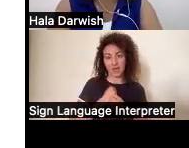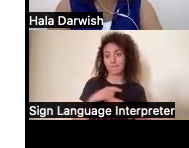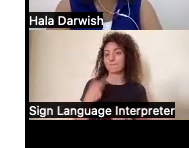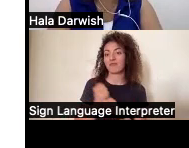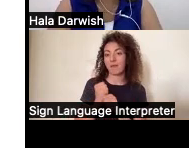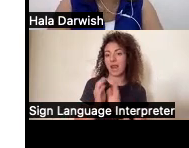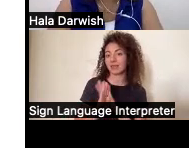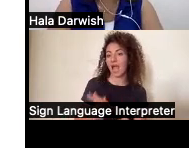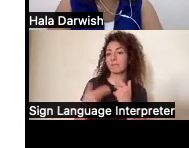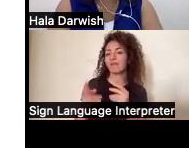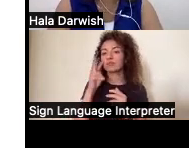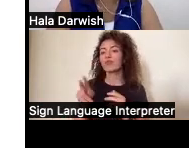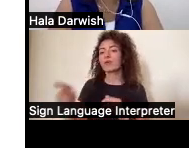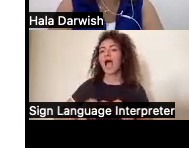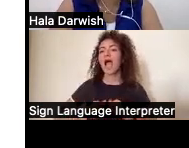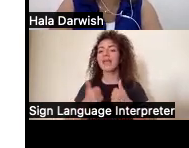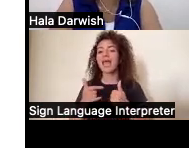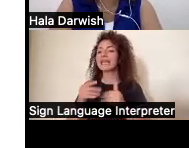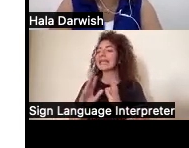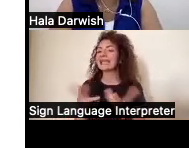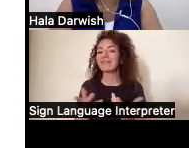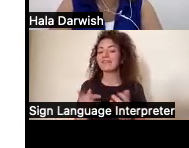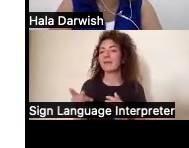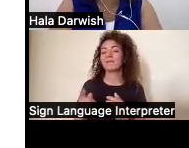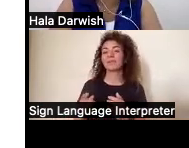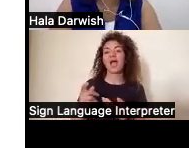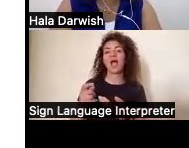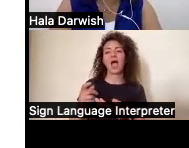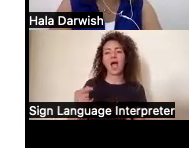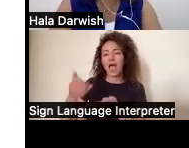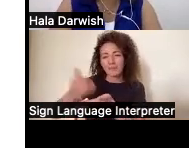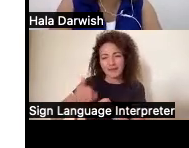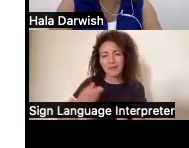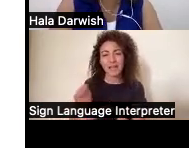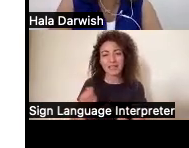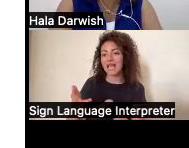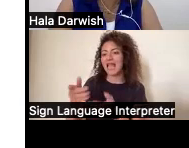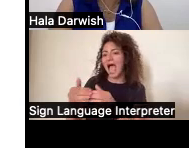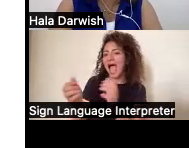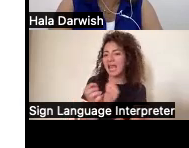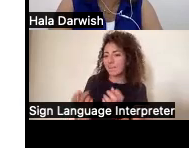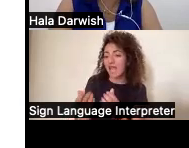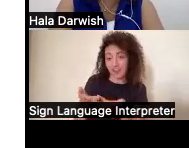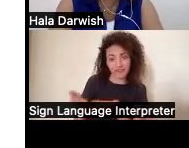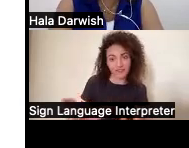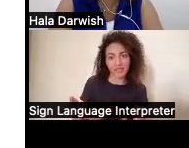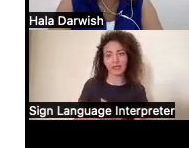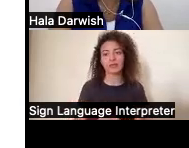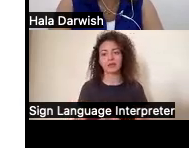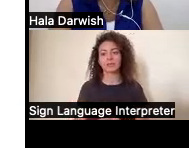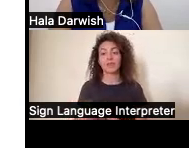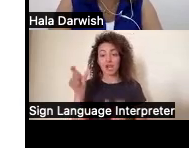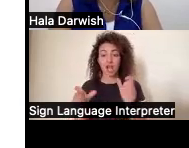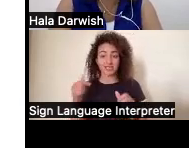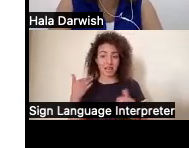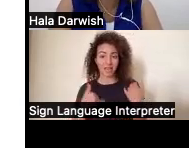results of the PDM, to better understand the socioeconomic situation of children, not only children with disability,